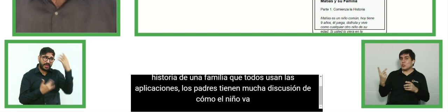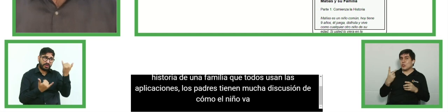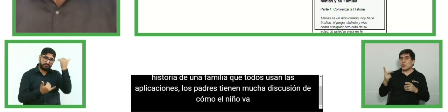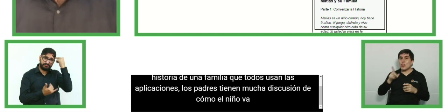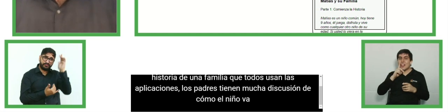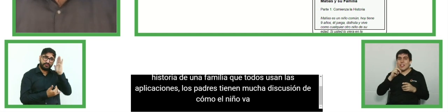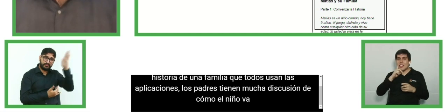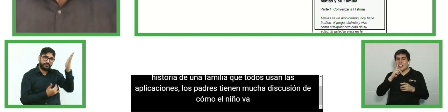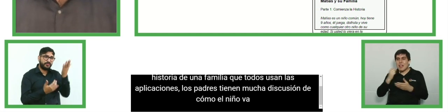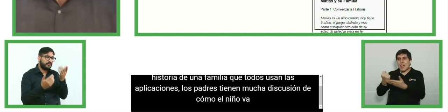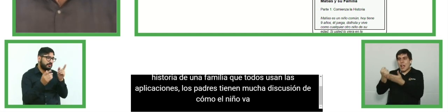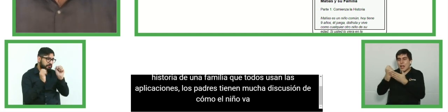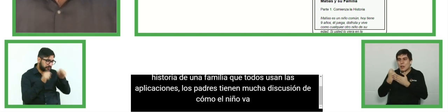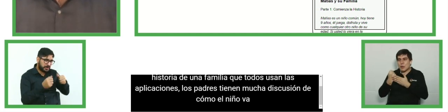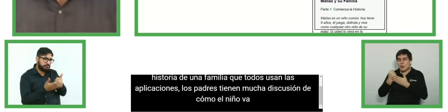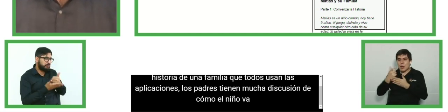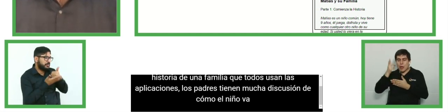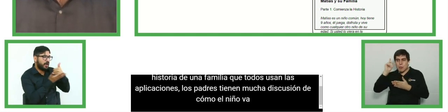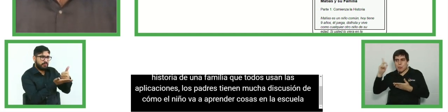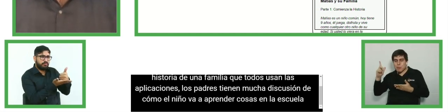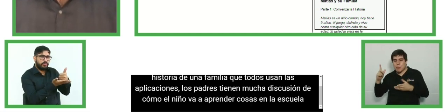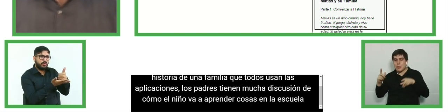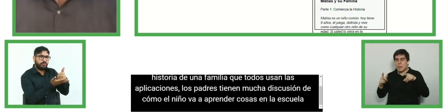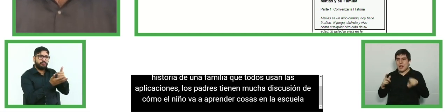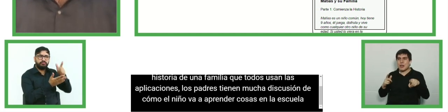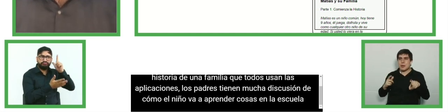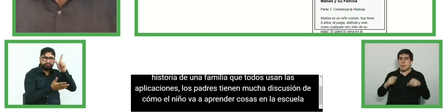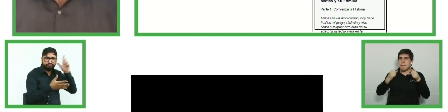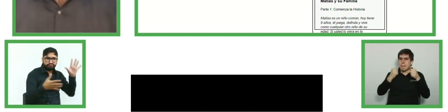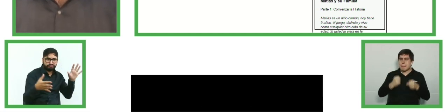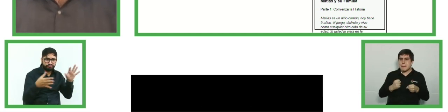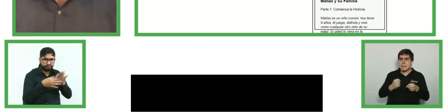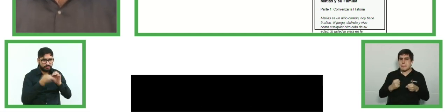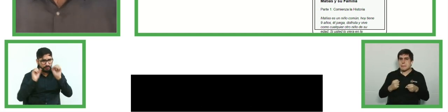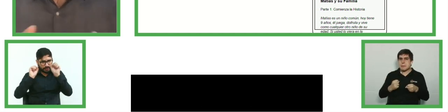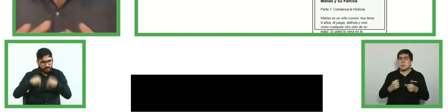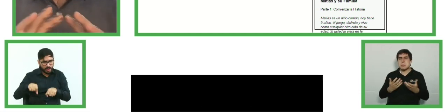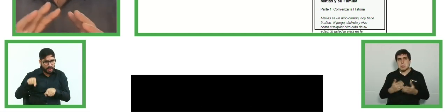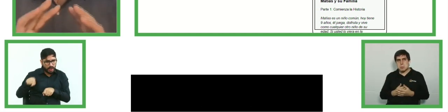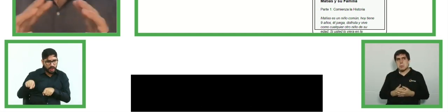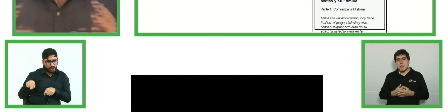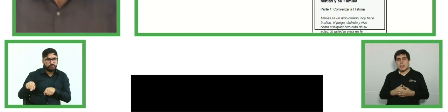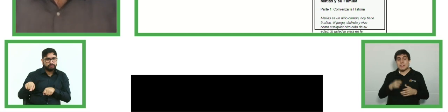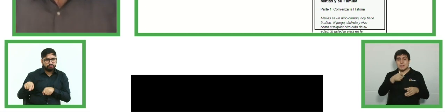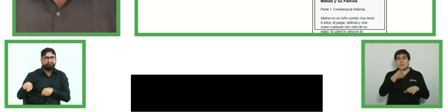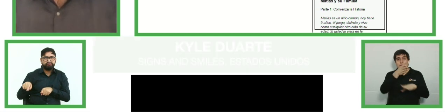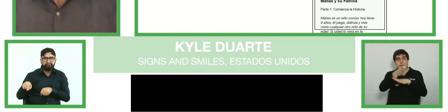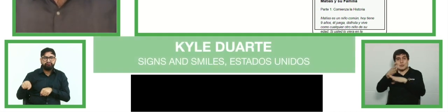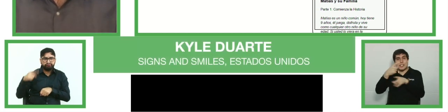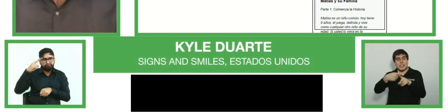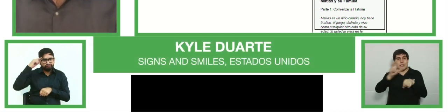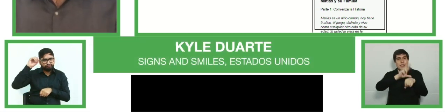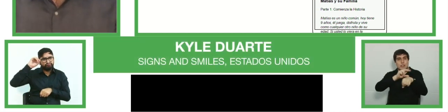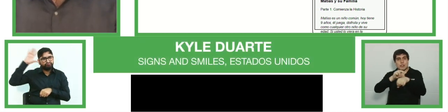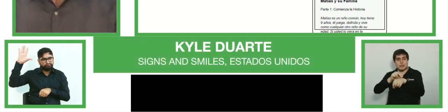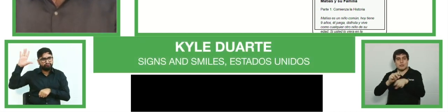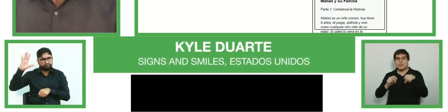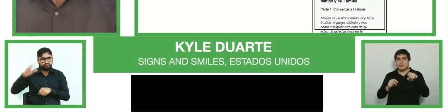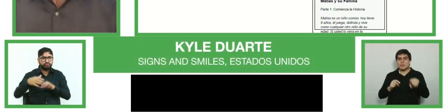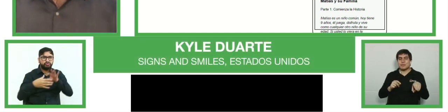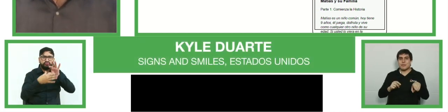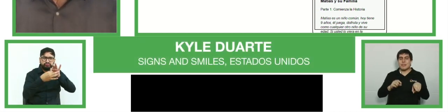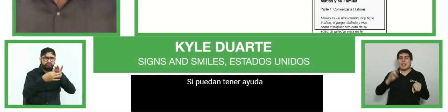and learn that really providing as many resources to their child, including accessible language, is going to be really